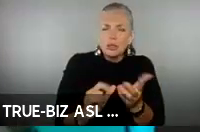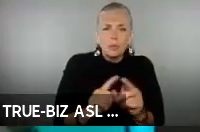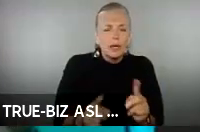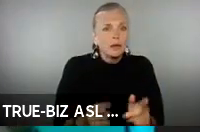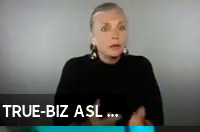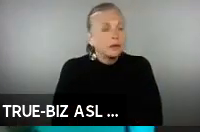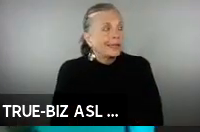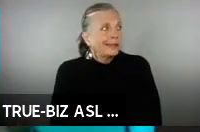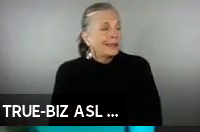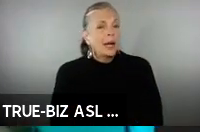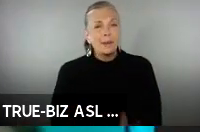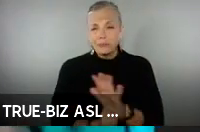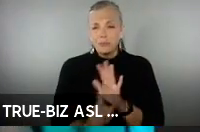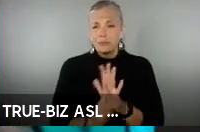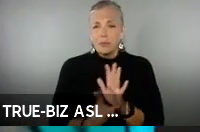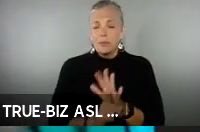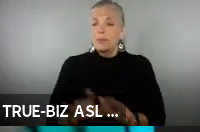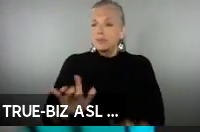Damn.